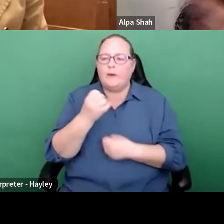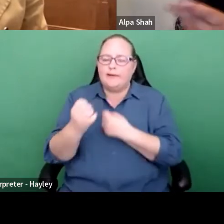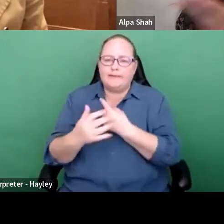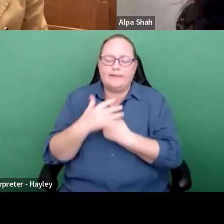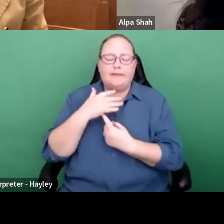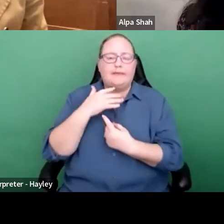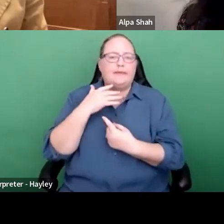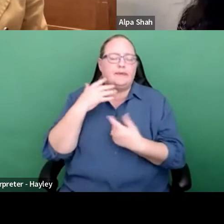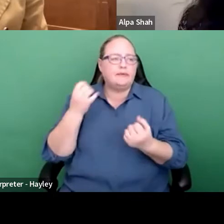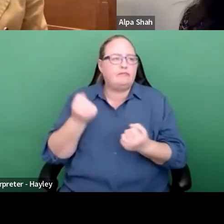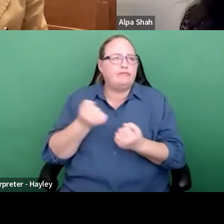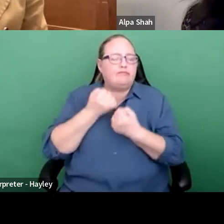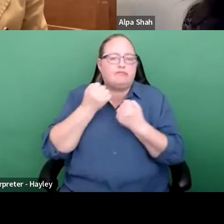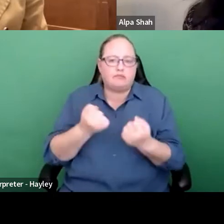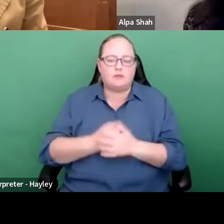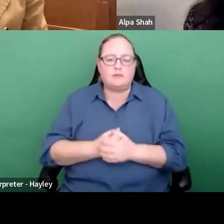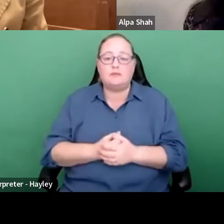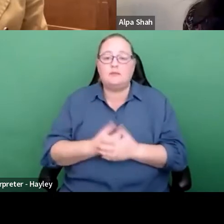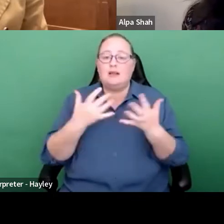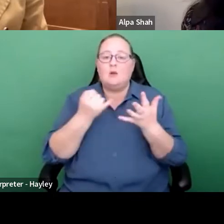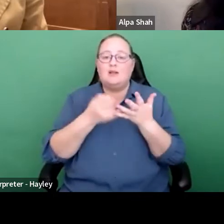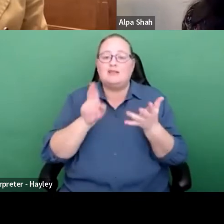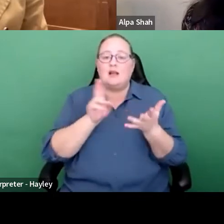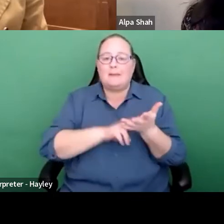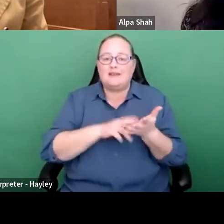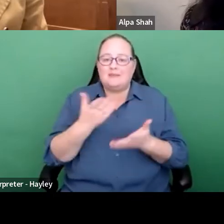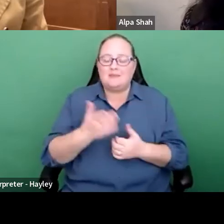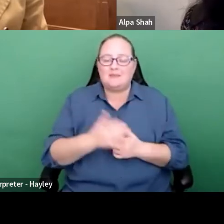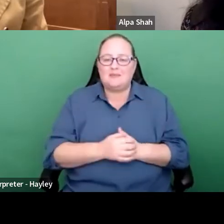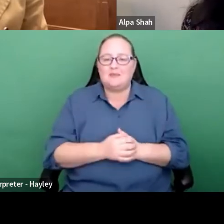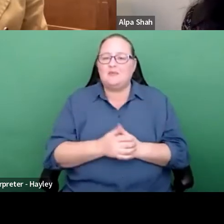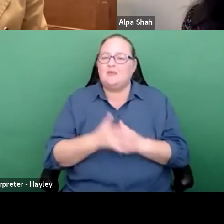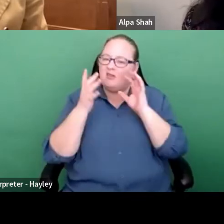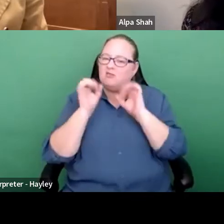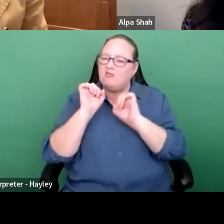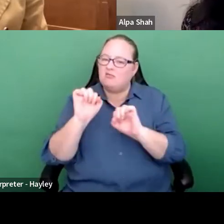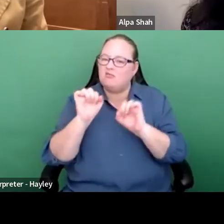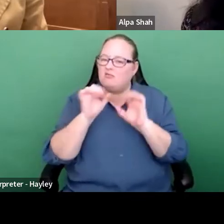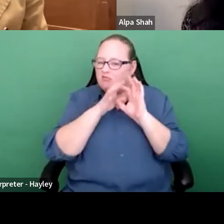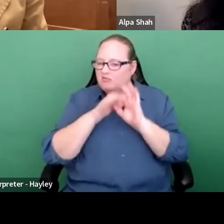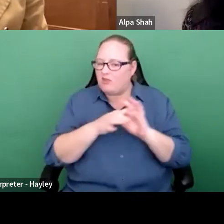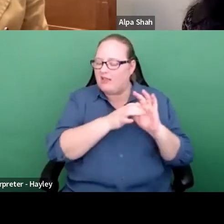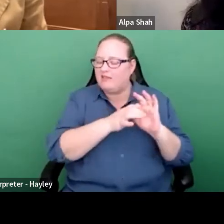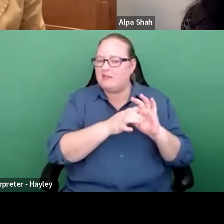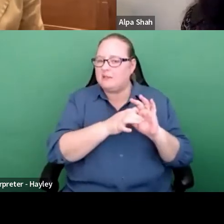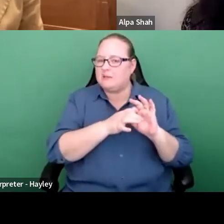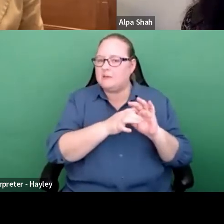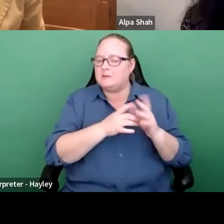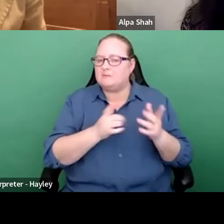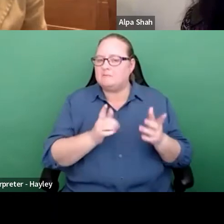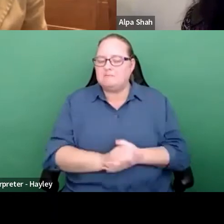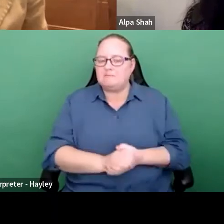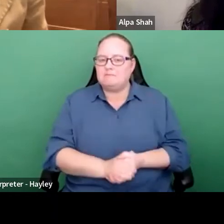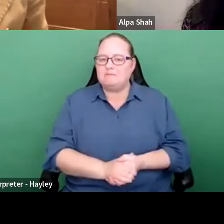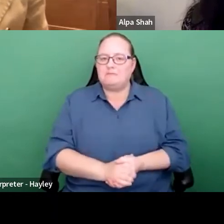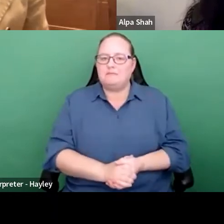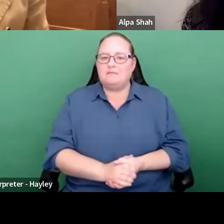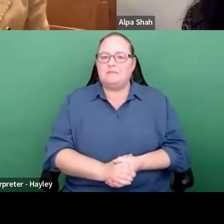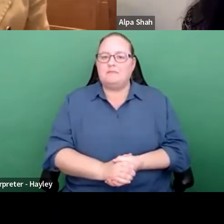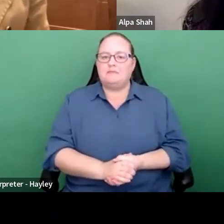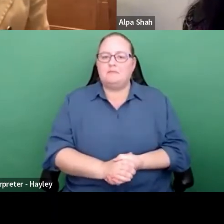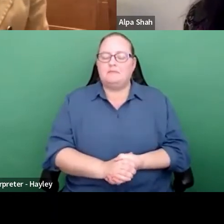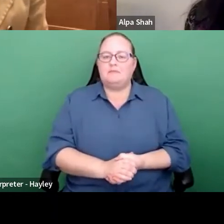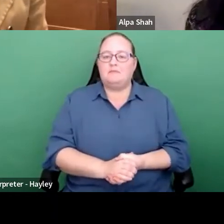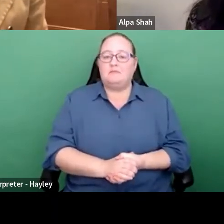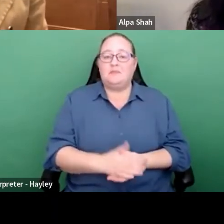Yeah, Simon, over to you. What's the relevance of all this work, Anthro-vision? Thank you,